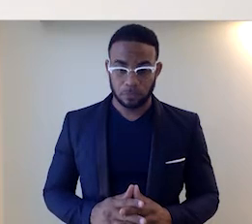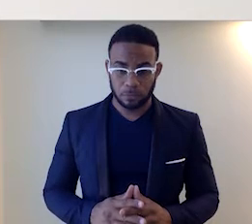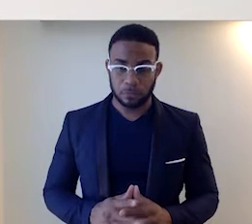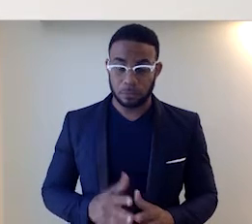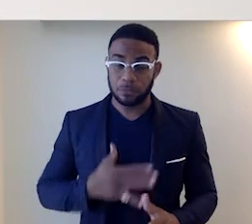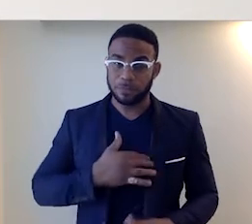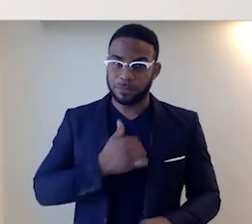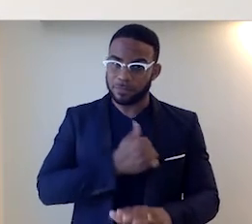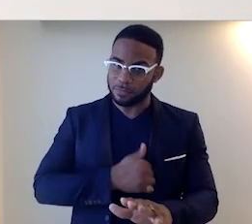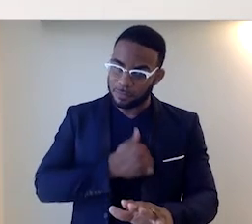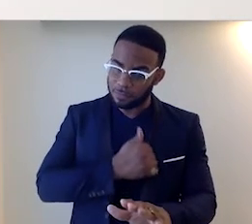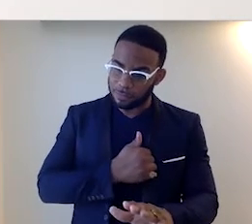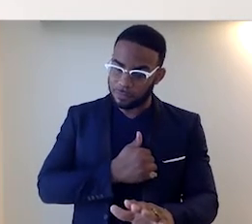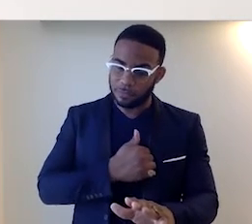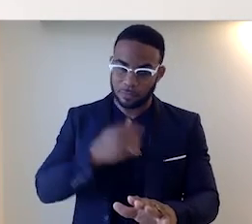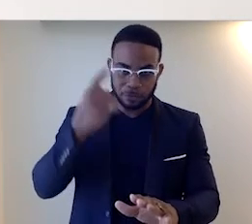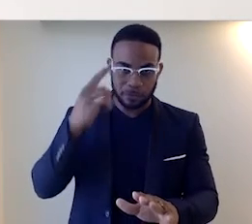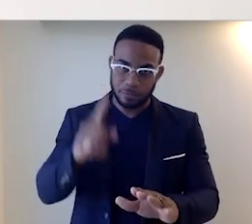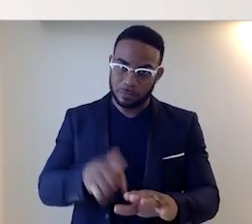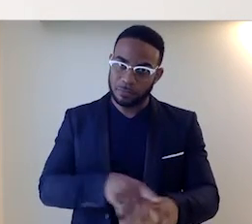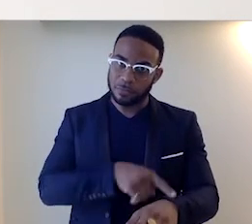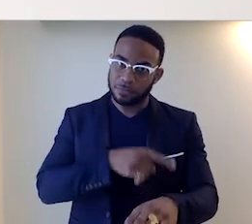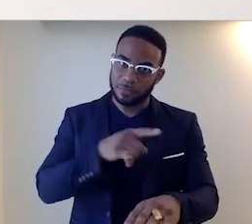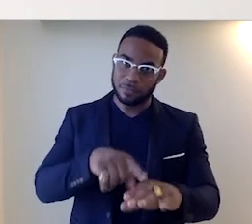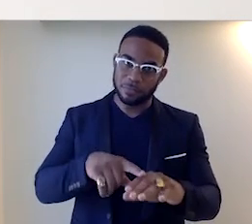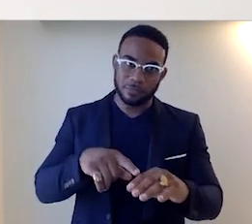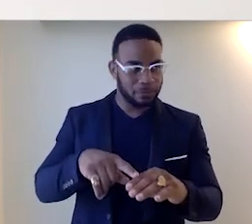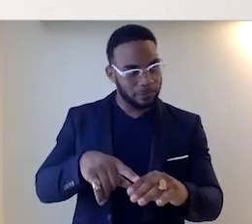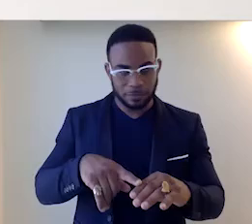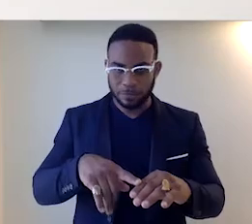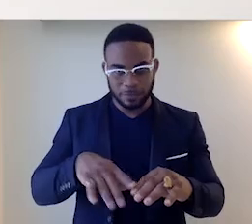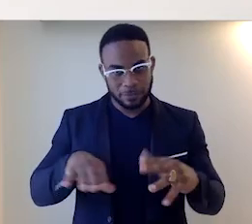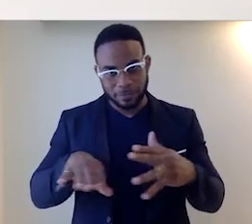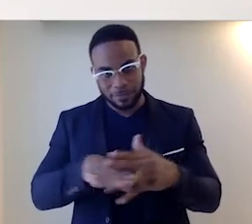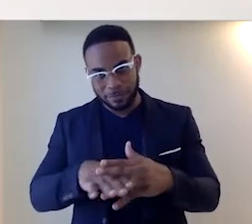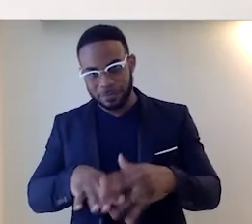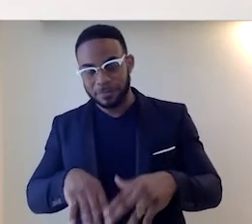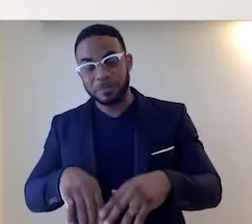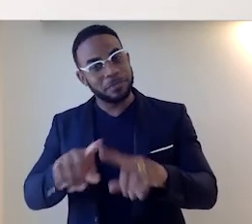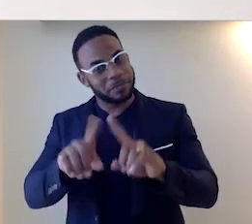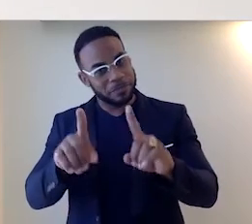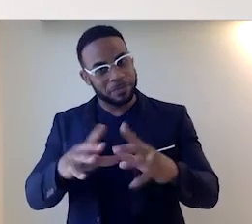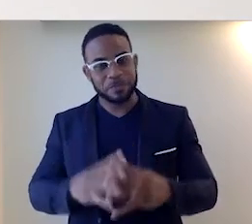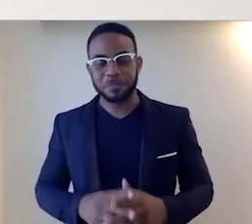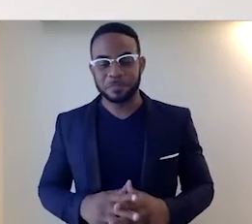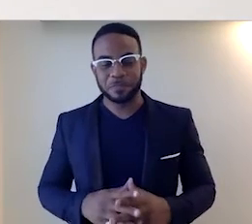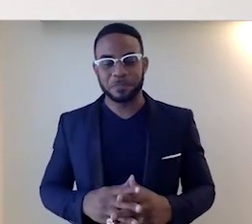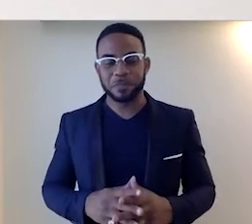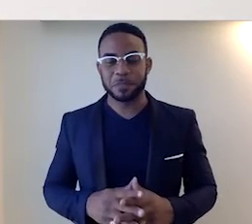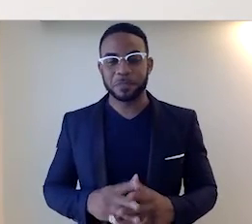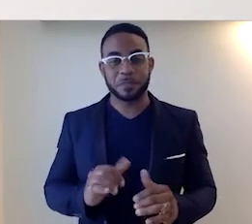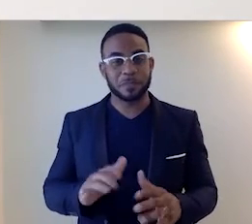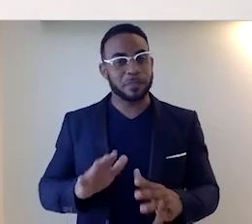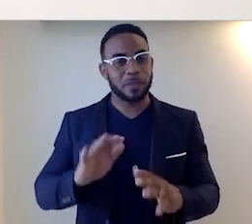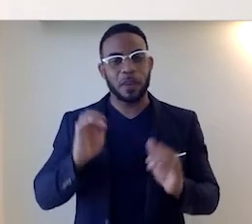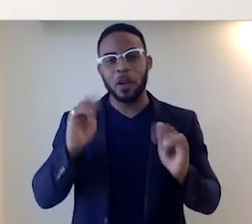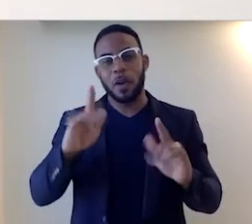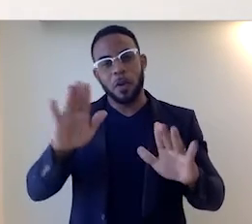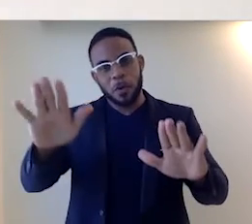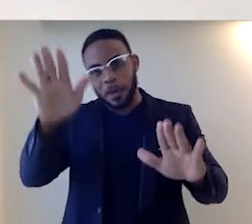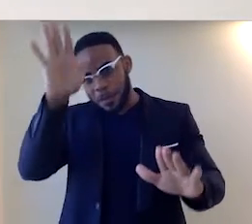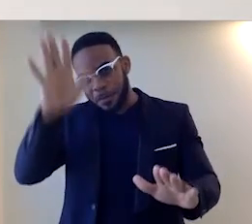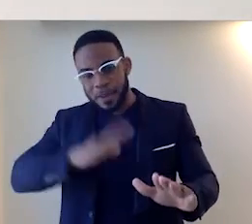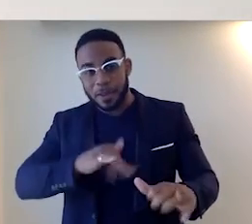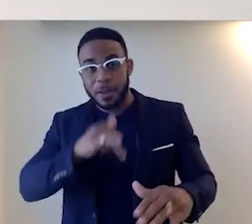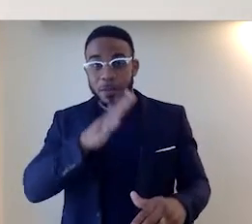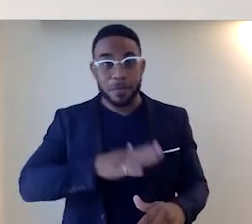My apologies for the long interlude, but these great men and